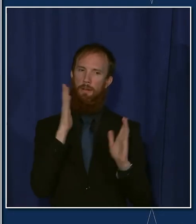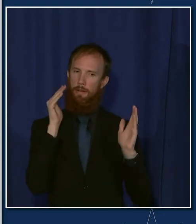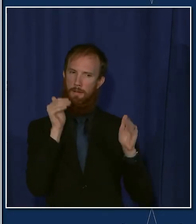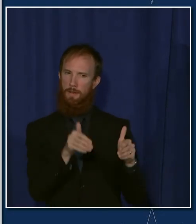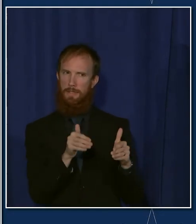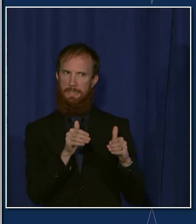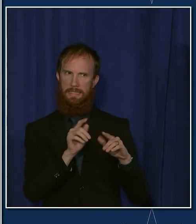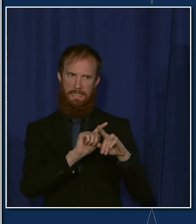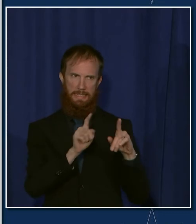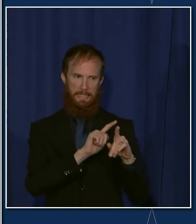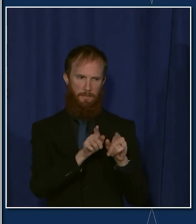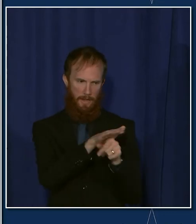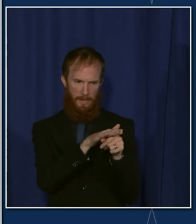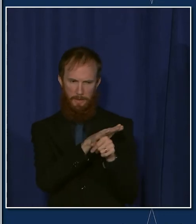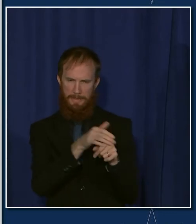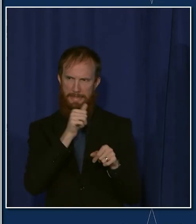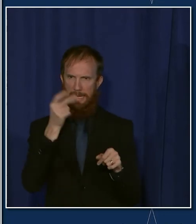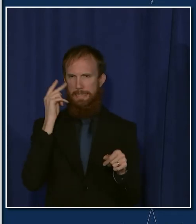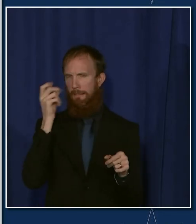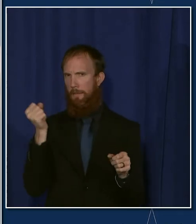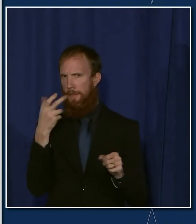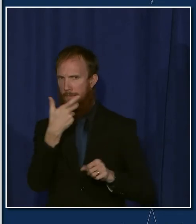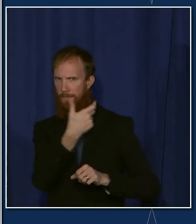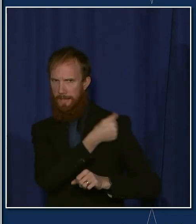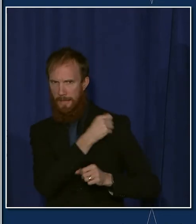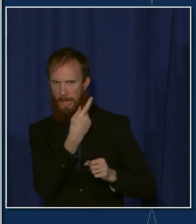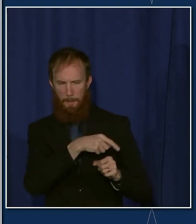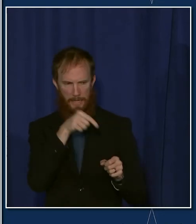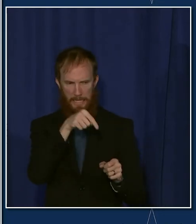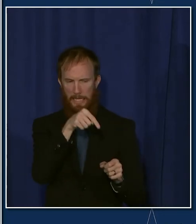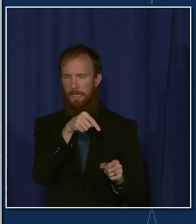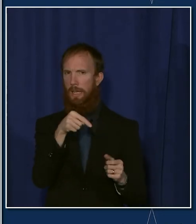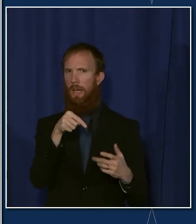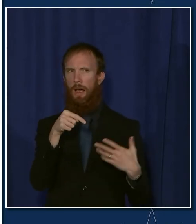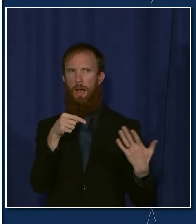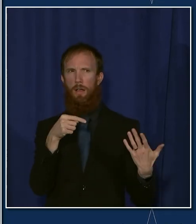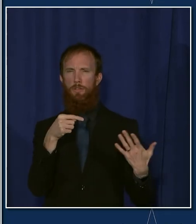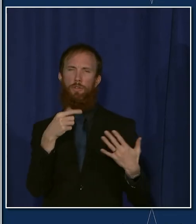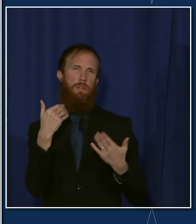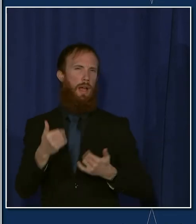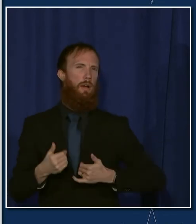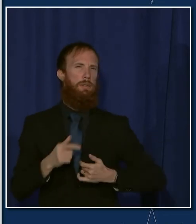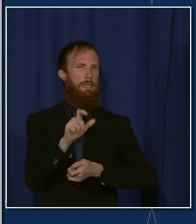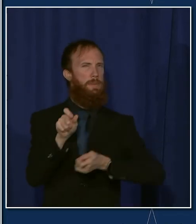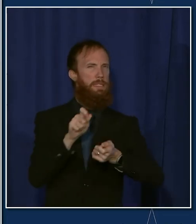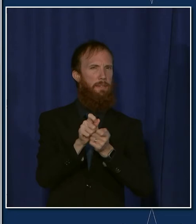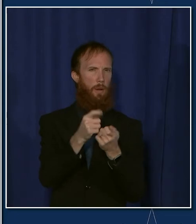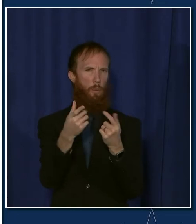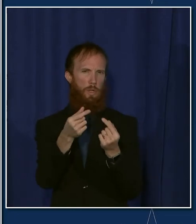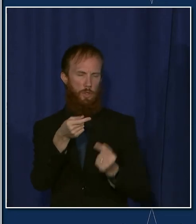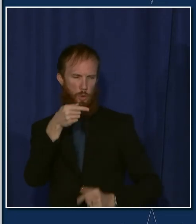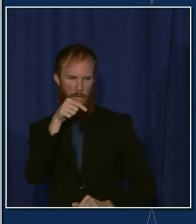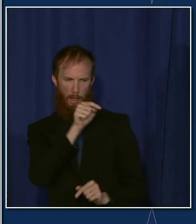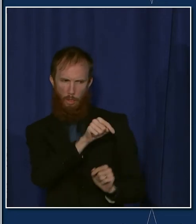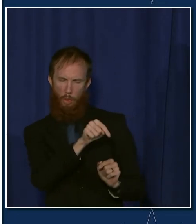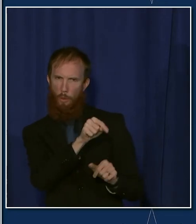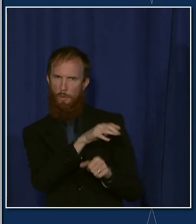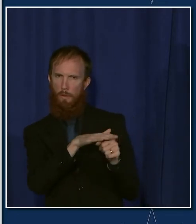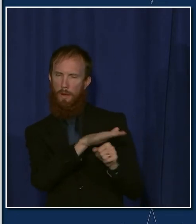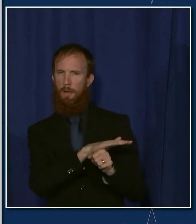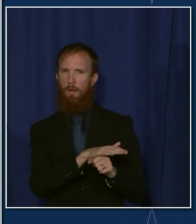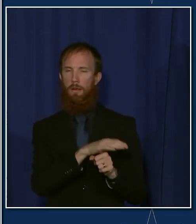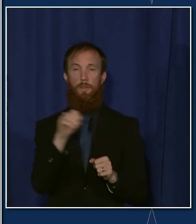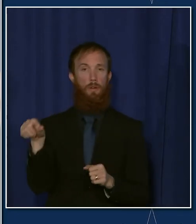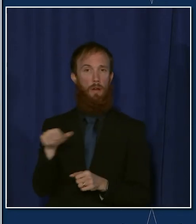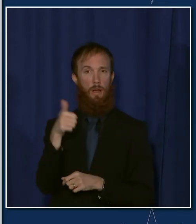where you did not see a lot of vaccinations happening. Can you tell us what specifically are you going to do in those areas, and are there areas that you guys